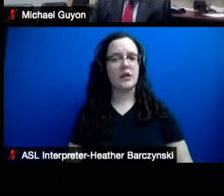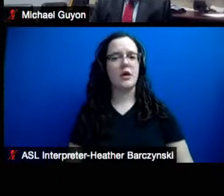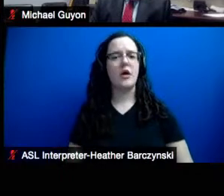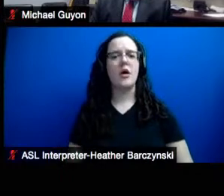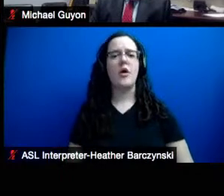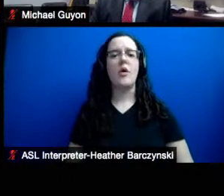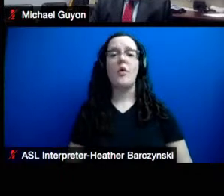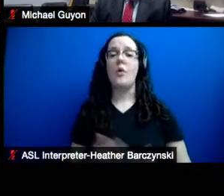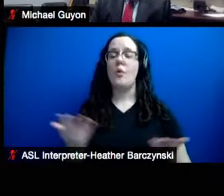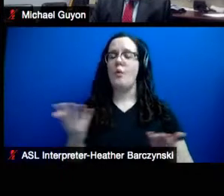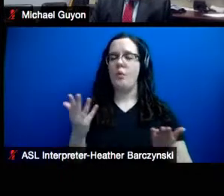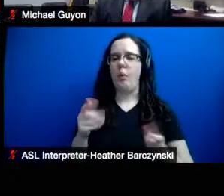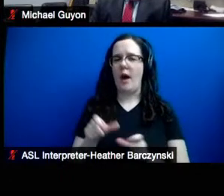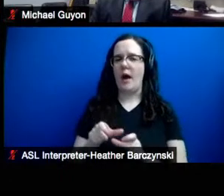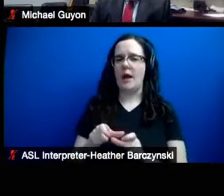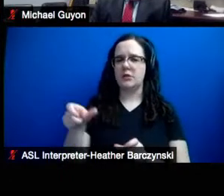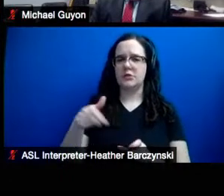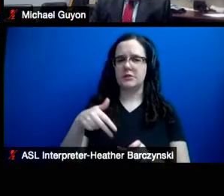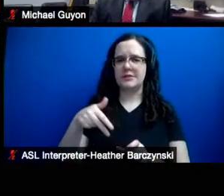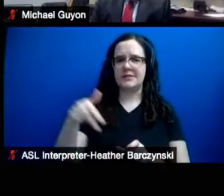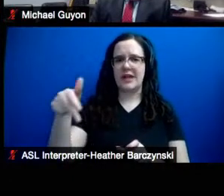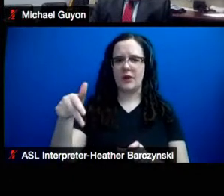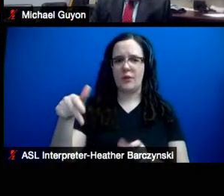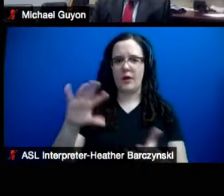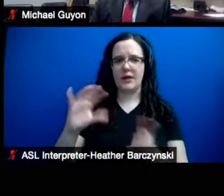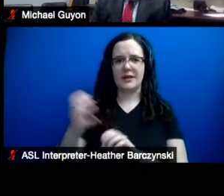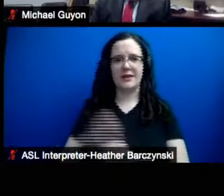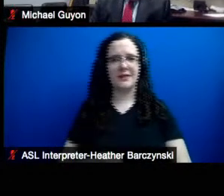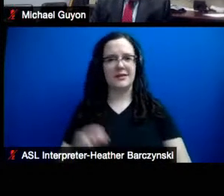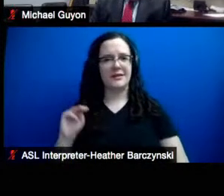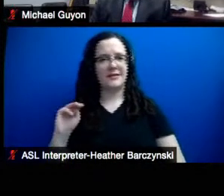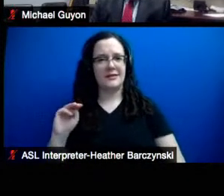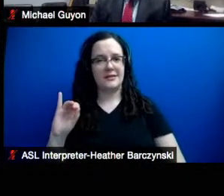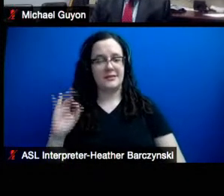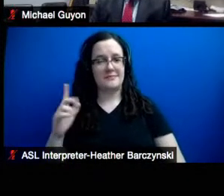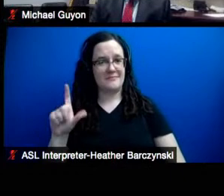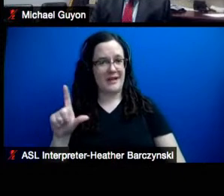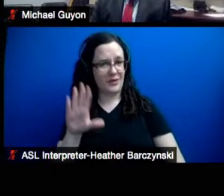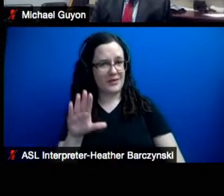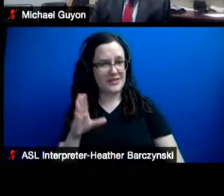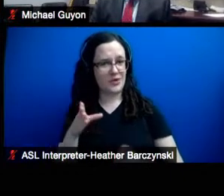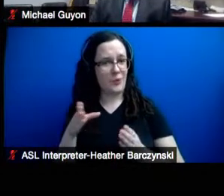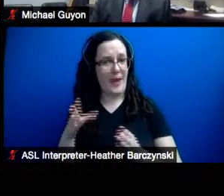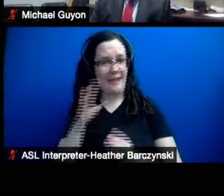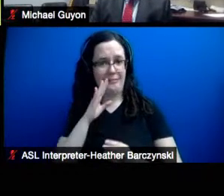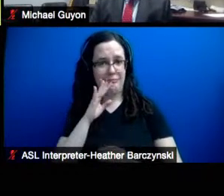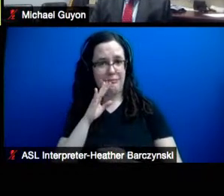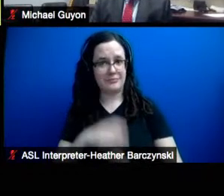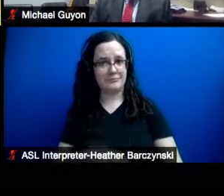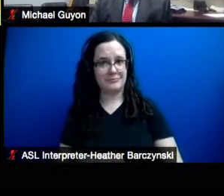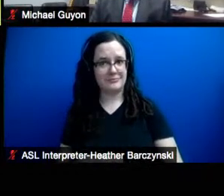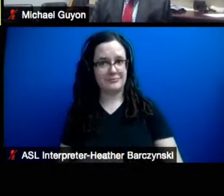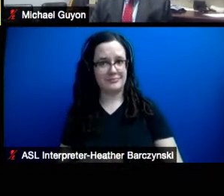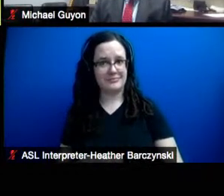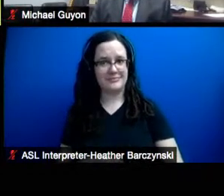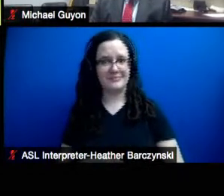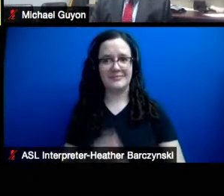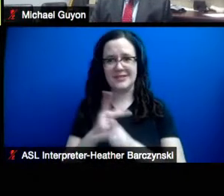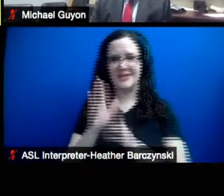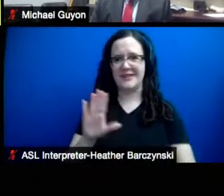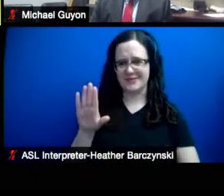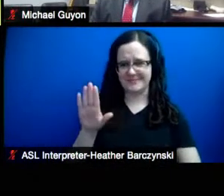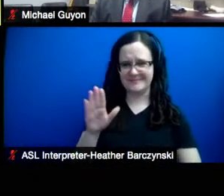sidewalk disruption? Is there a way maybe we could keep the people on the? Yeah, everybody should be